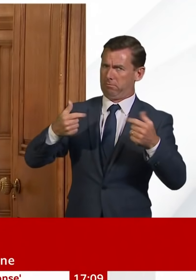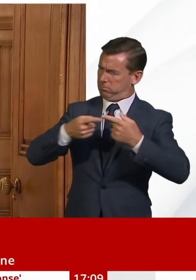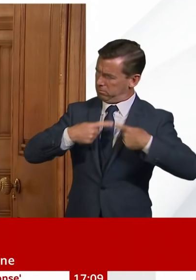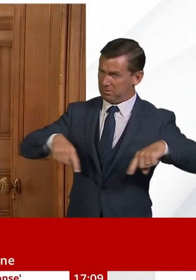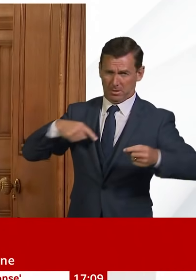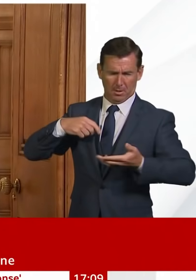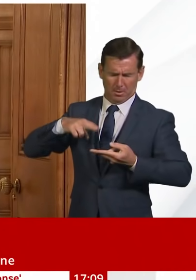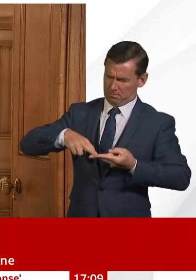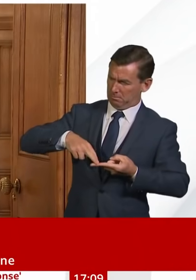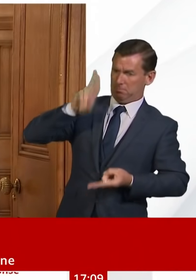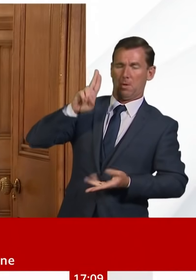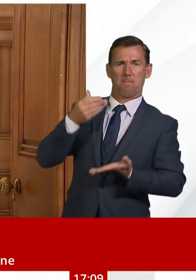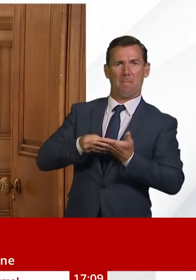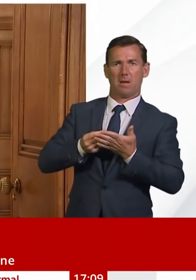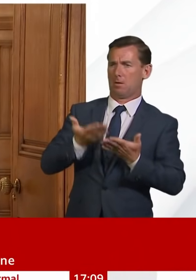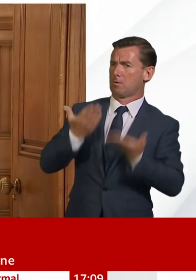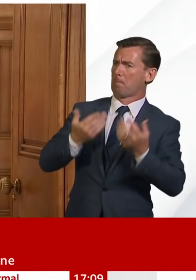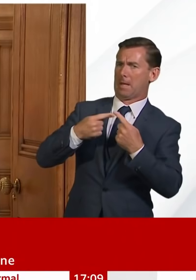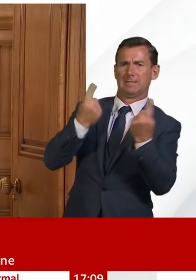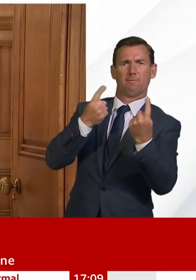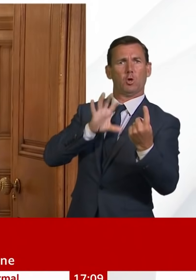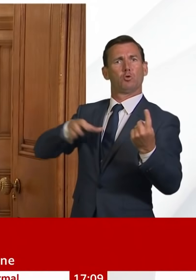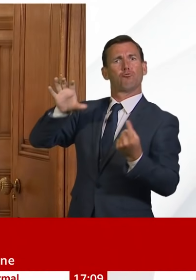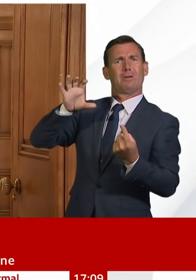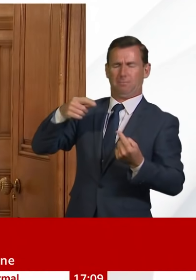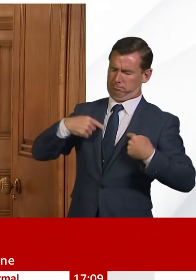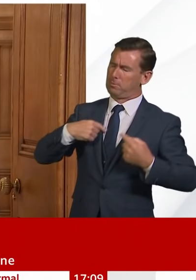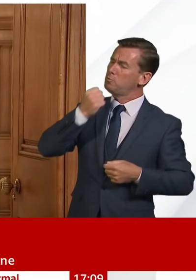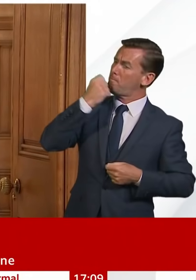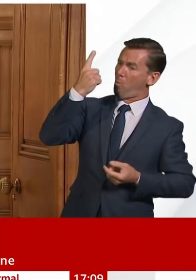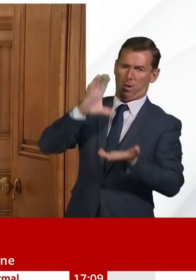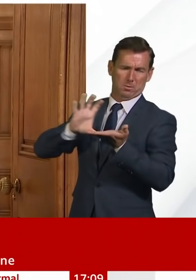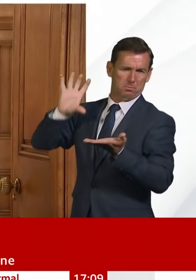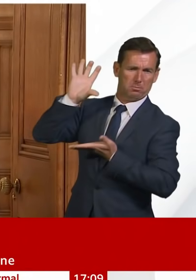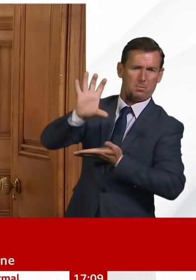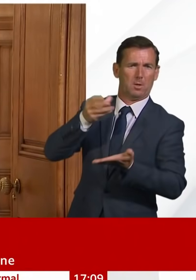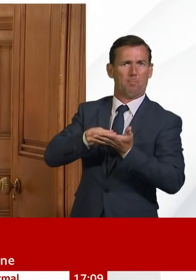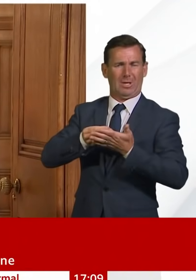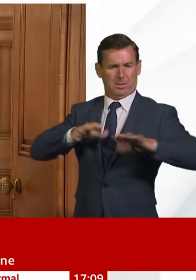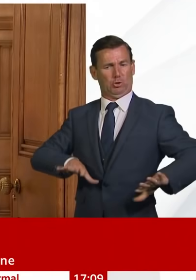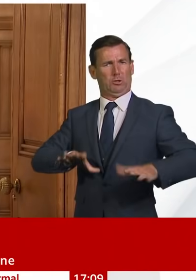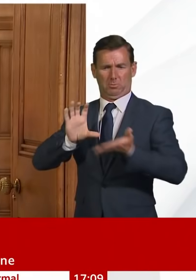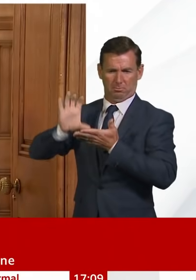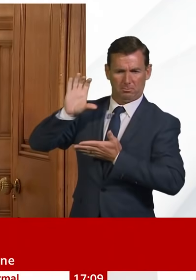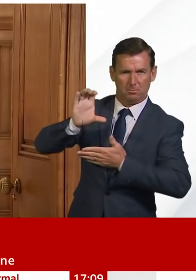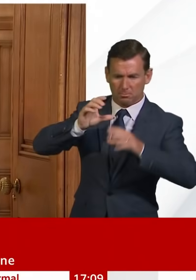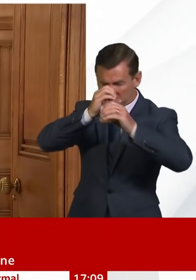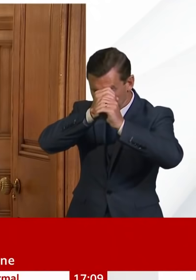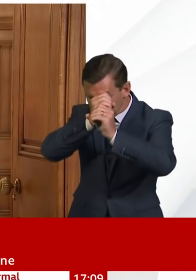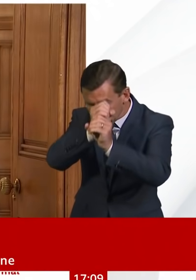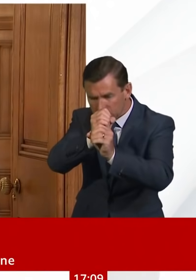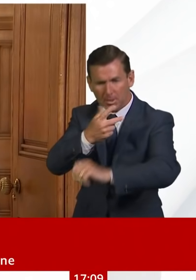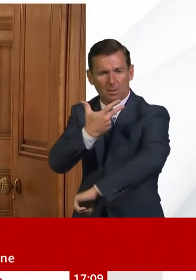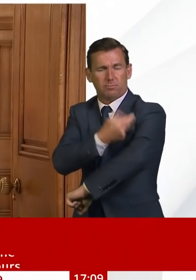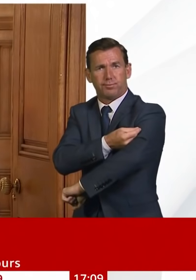money than any other country into the global search for a vaccine. And for all the efforts around the world,